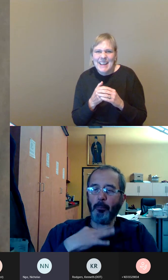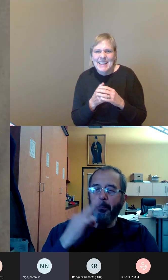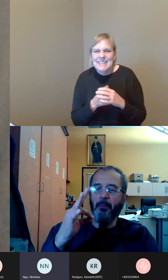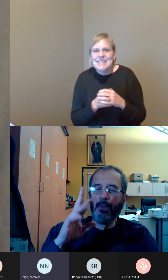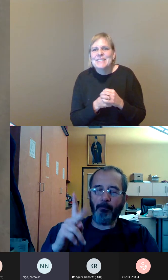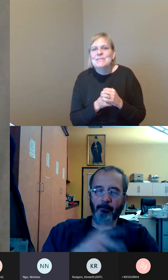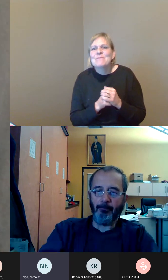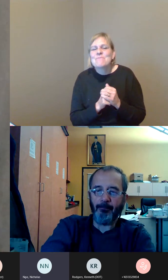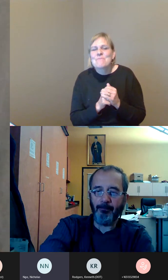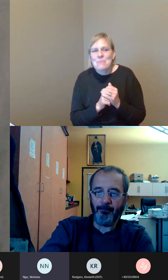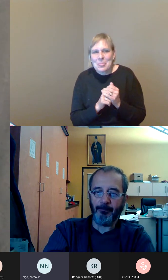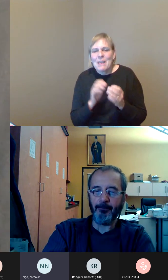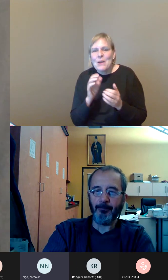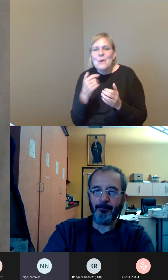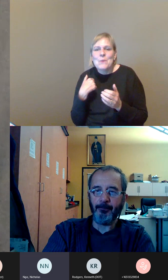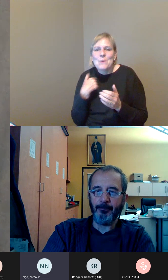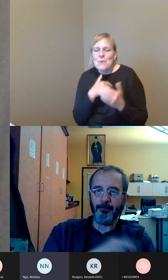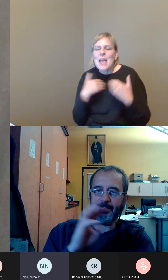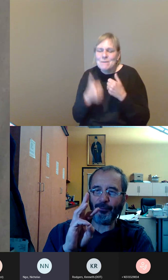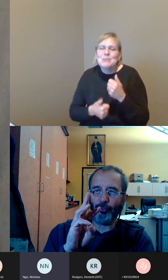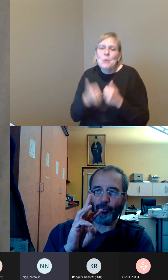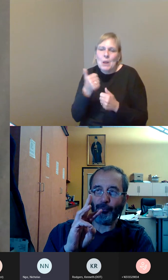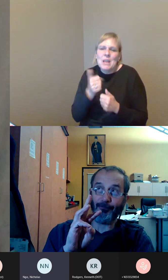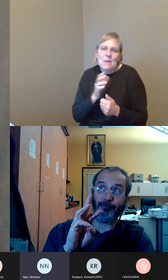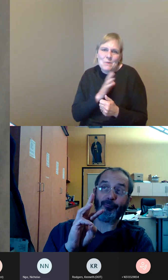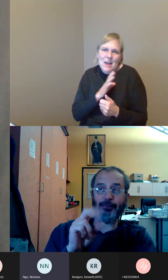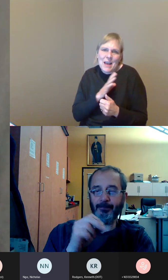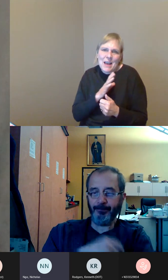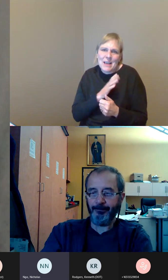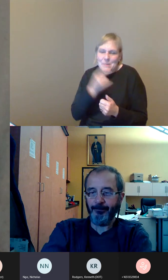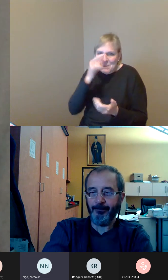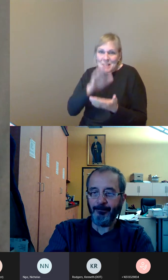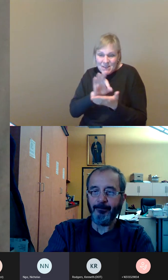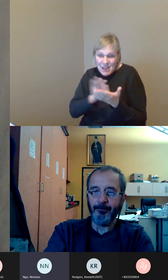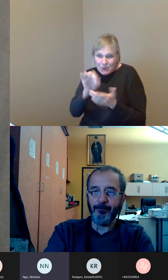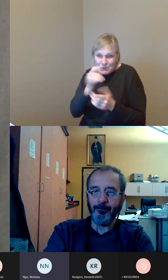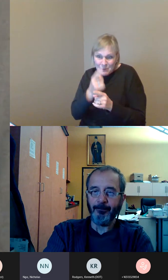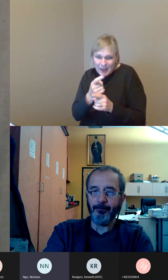I mean, it is a majority, so like I believe that counts, correct?